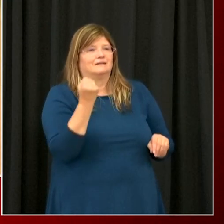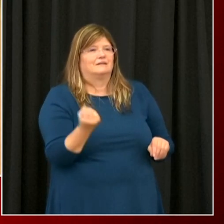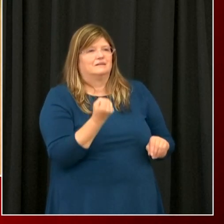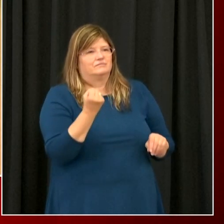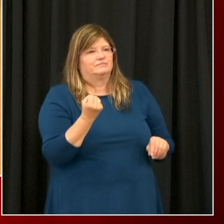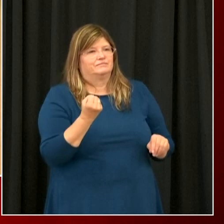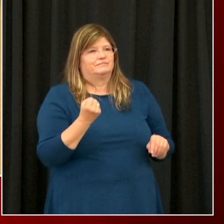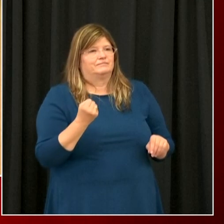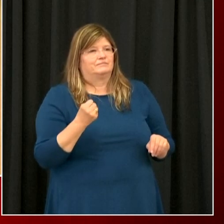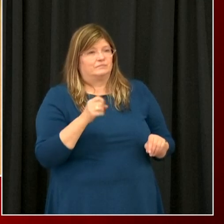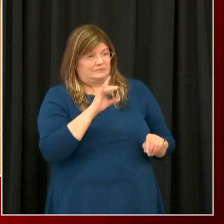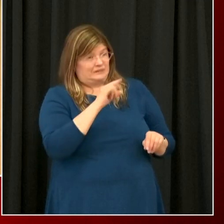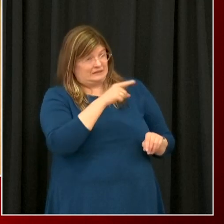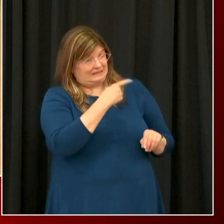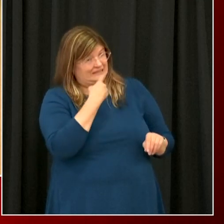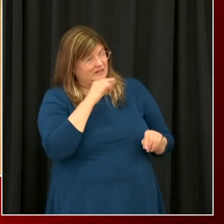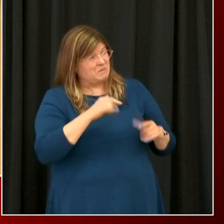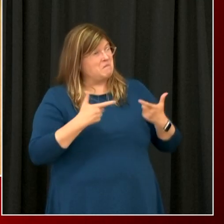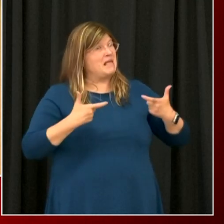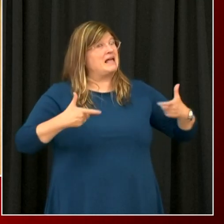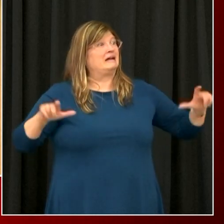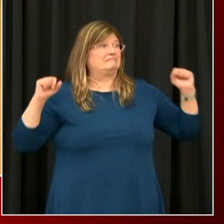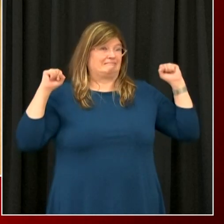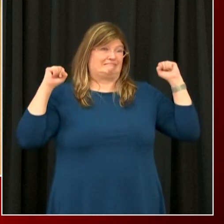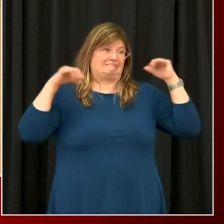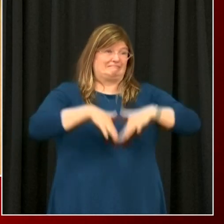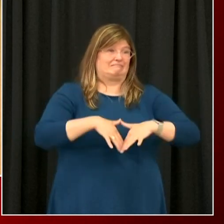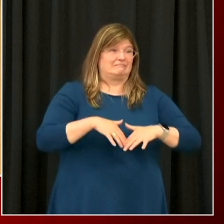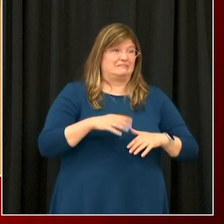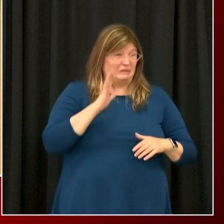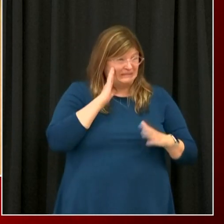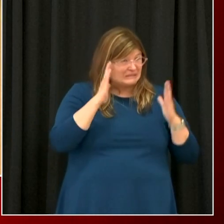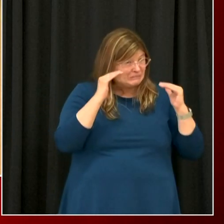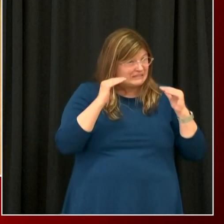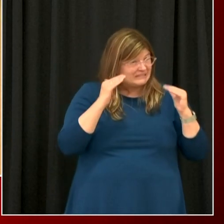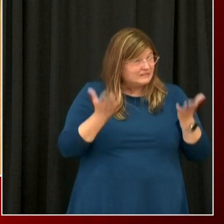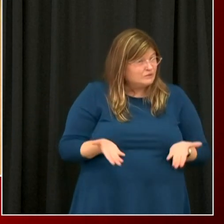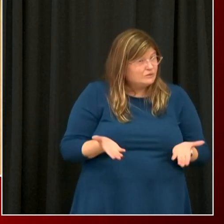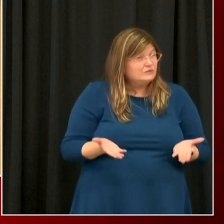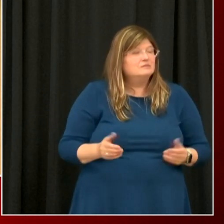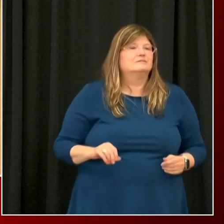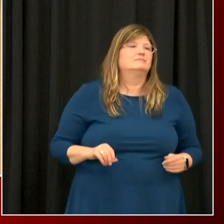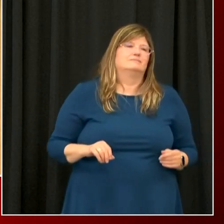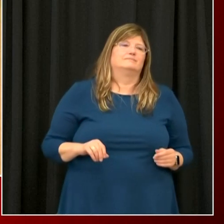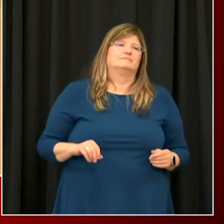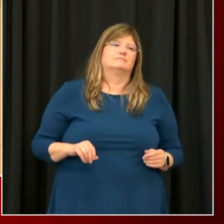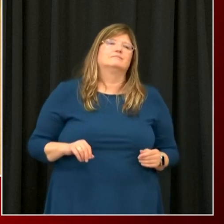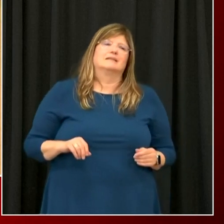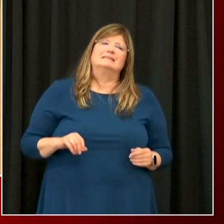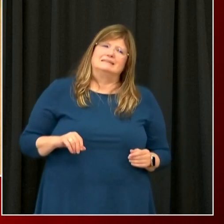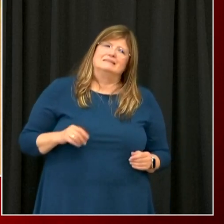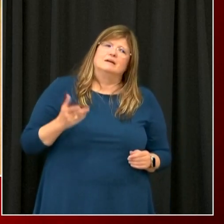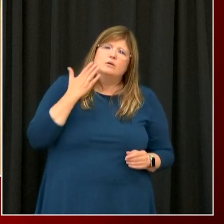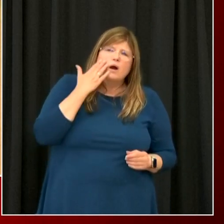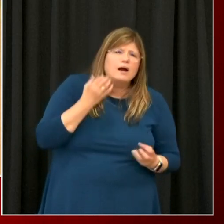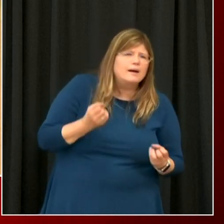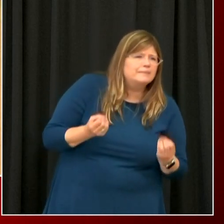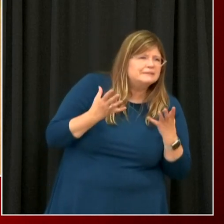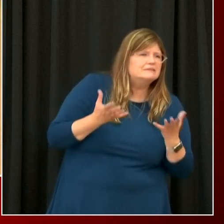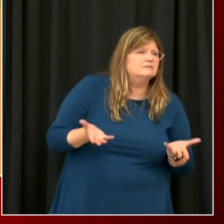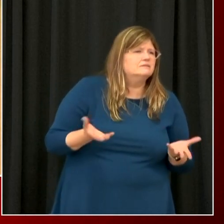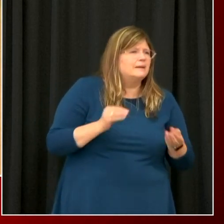you say it's the largest crowd you anticipate this week? I'm wondering if you could put some numbers on that. Do you have any